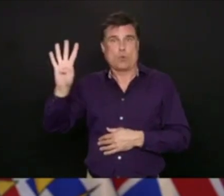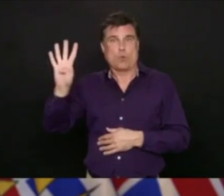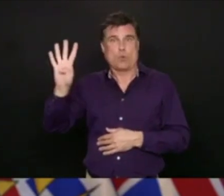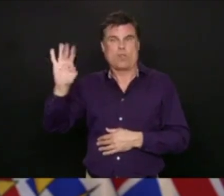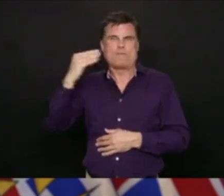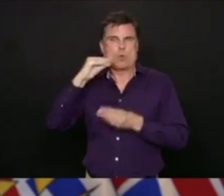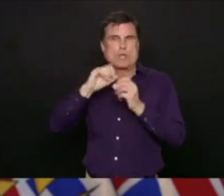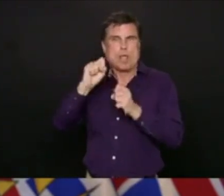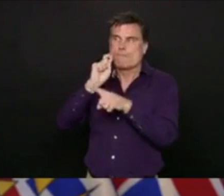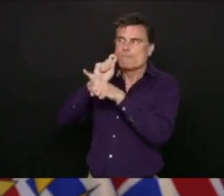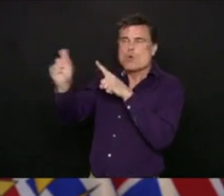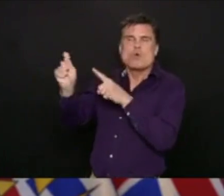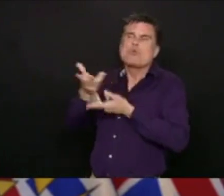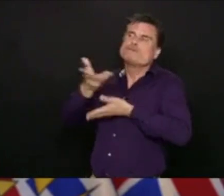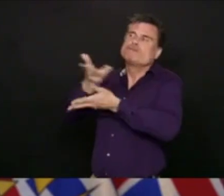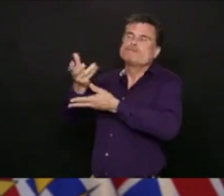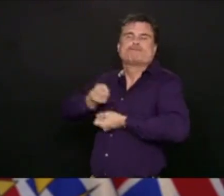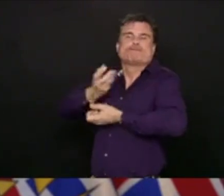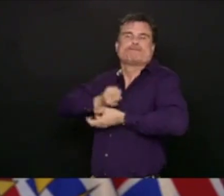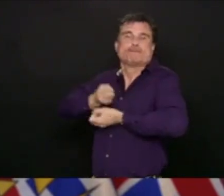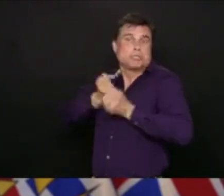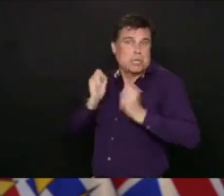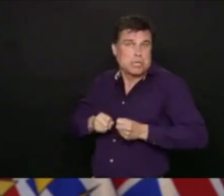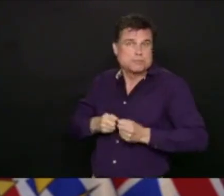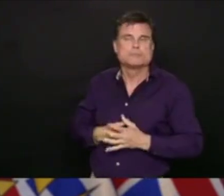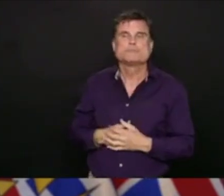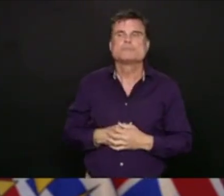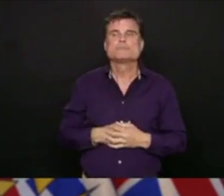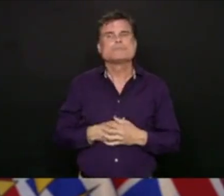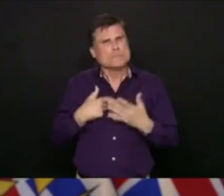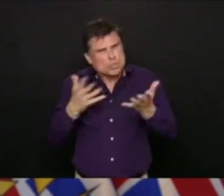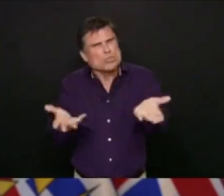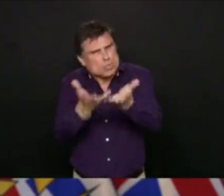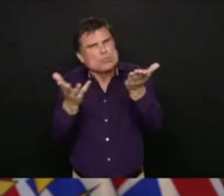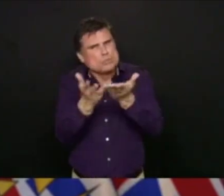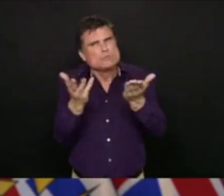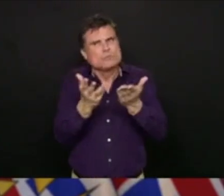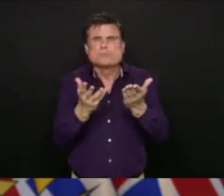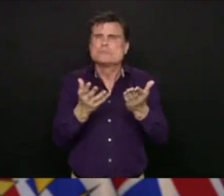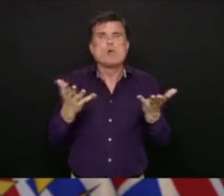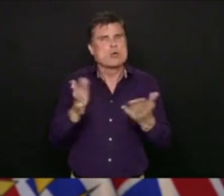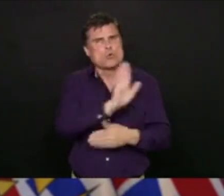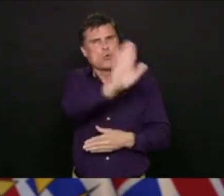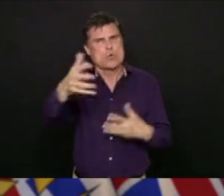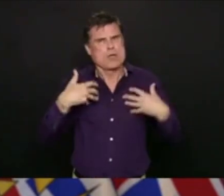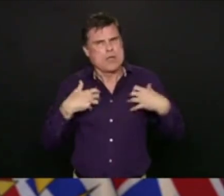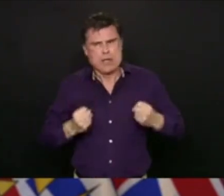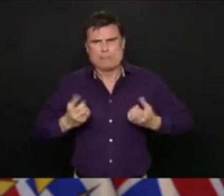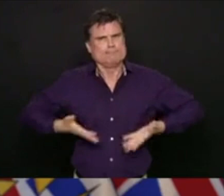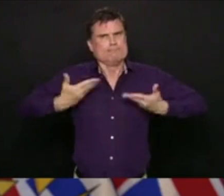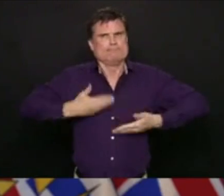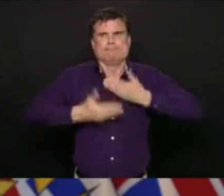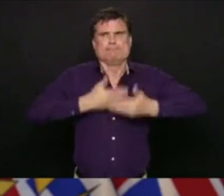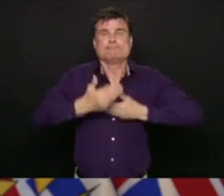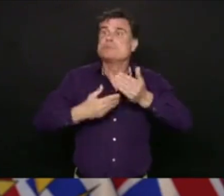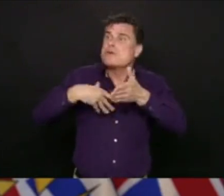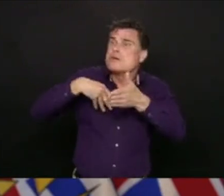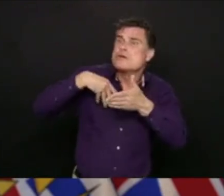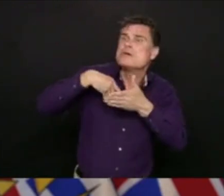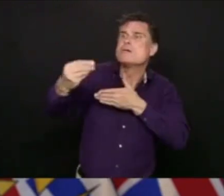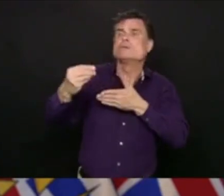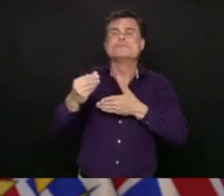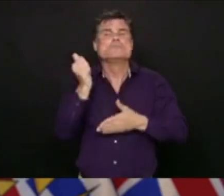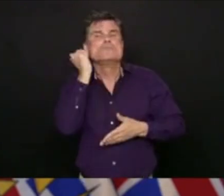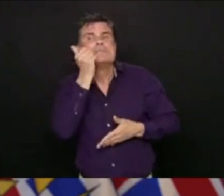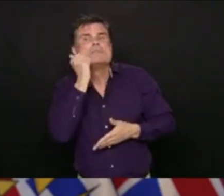encourage you all, to stay healthy, getting outside. Find some time in your day to get outside and to let off a little bit of that steam